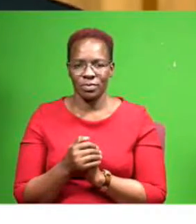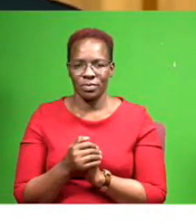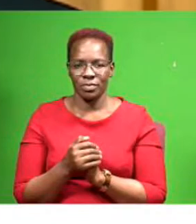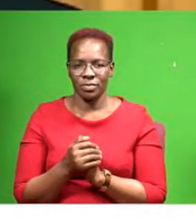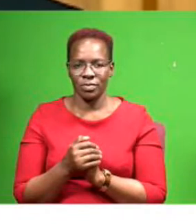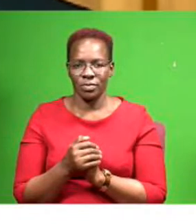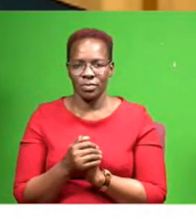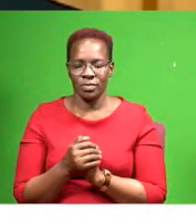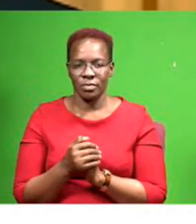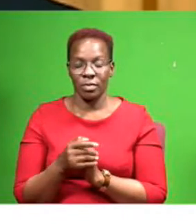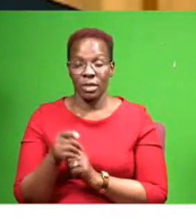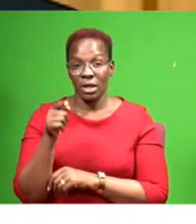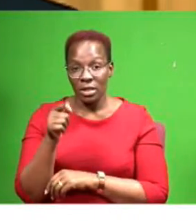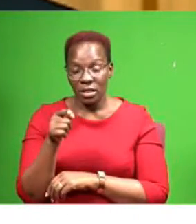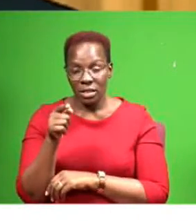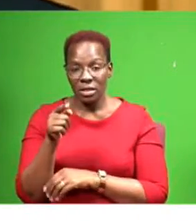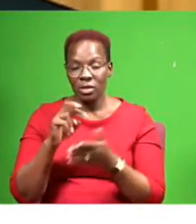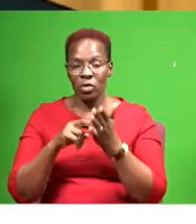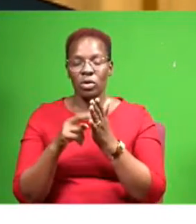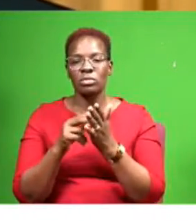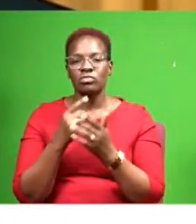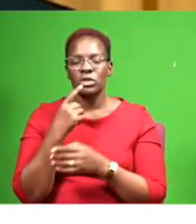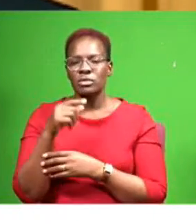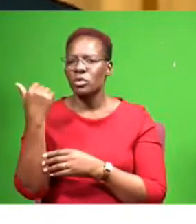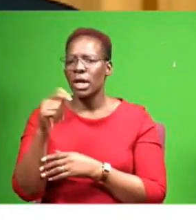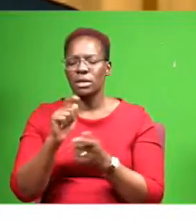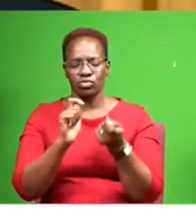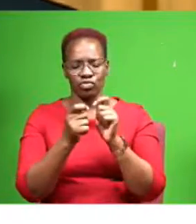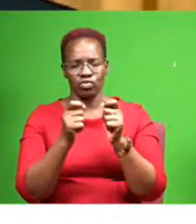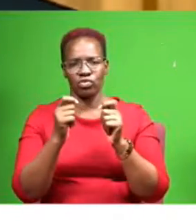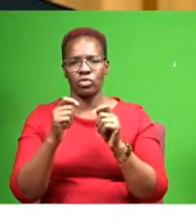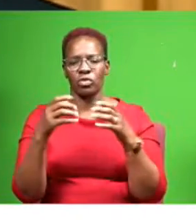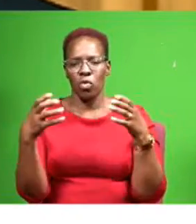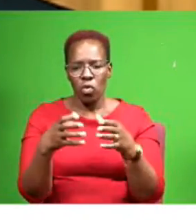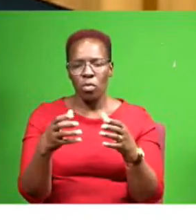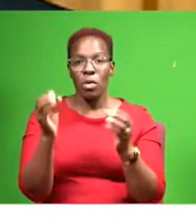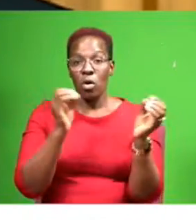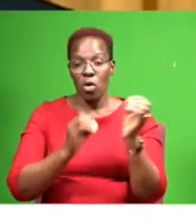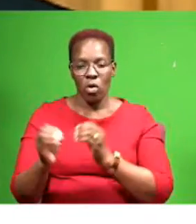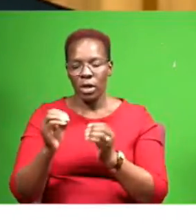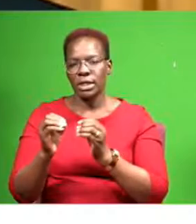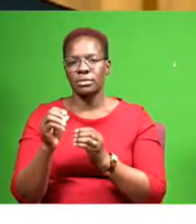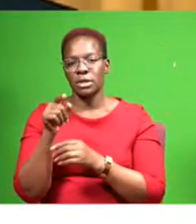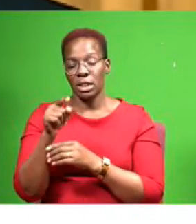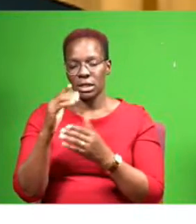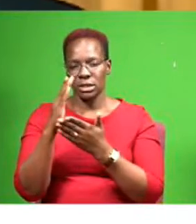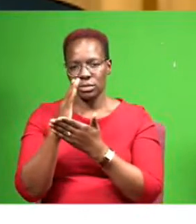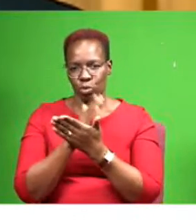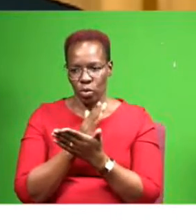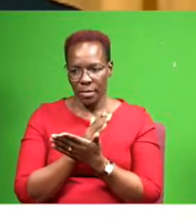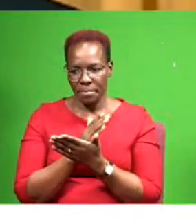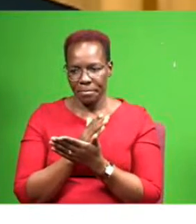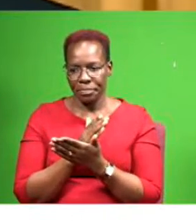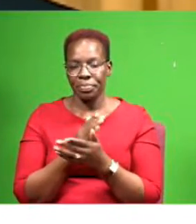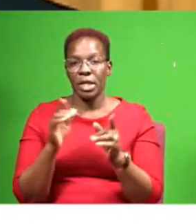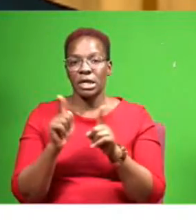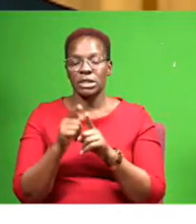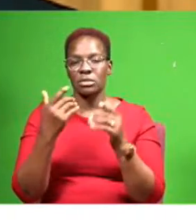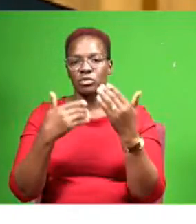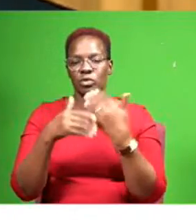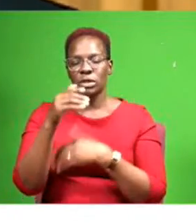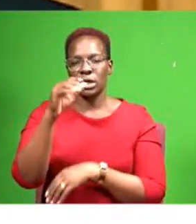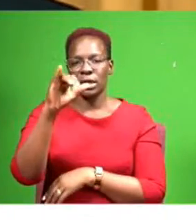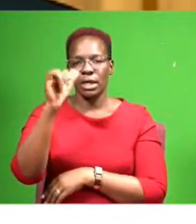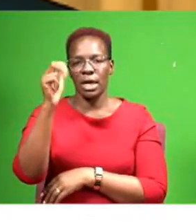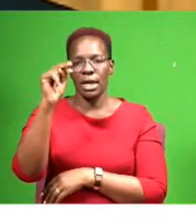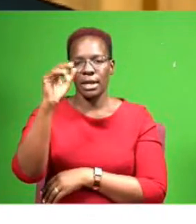Dietrich Conrad made reference to any amending body organized within the statutory scheme, and Professor Yaniv